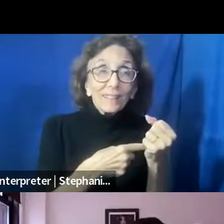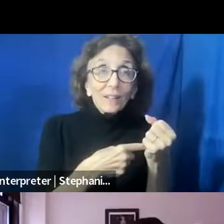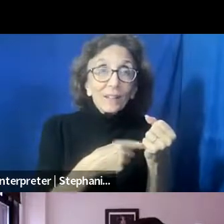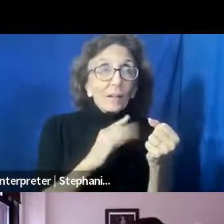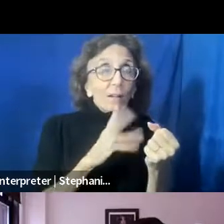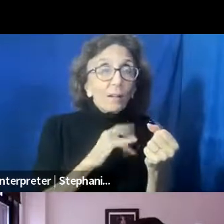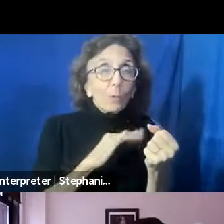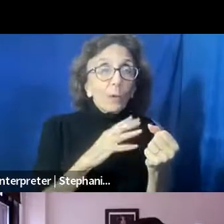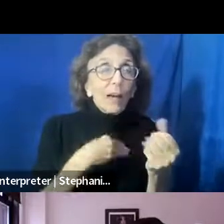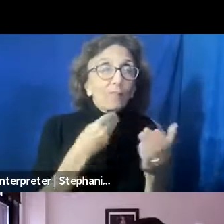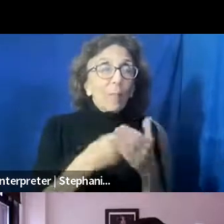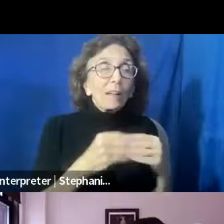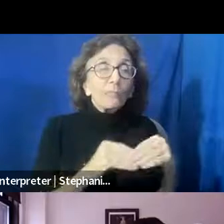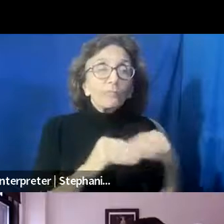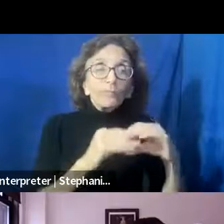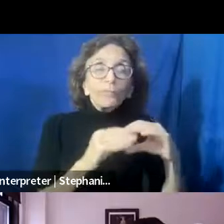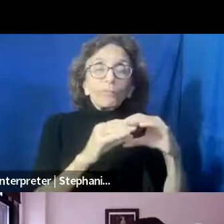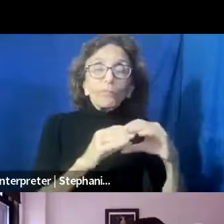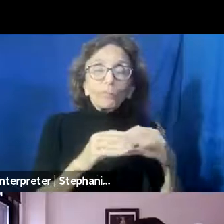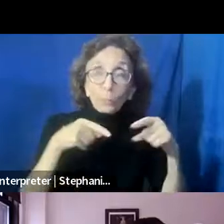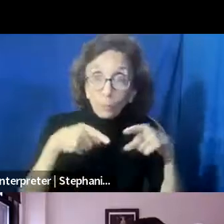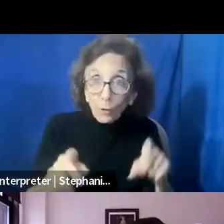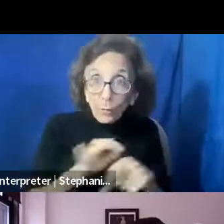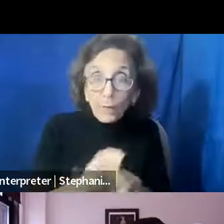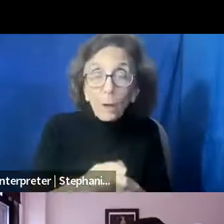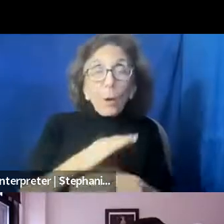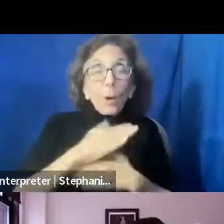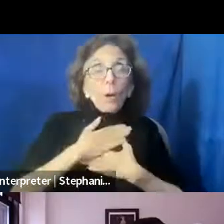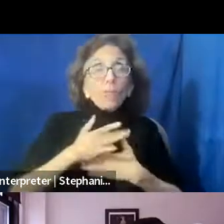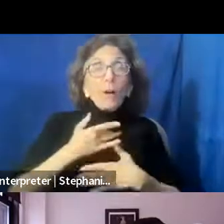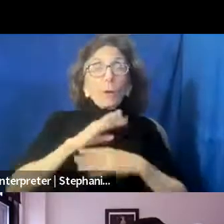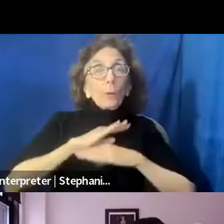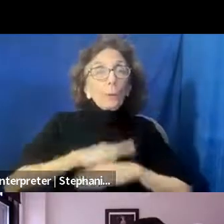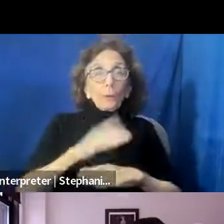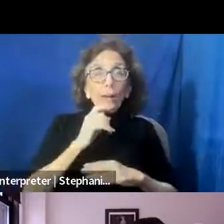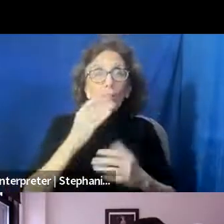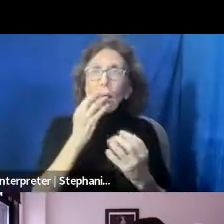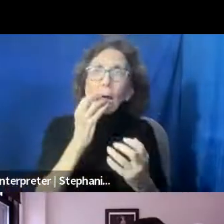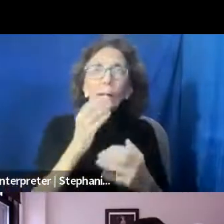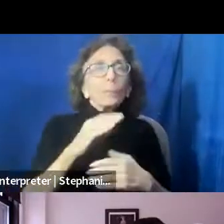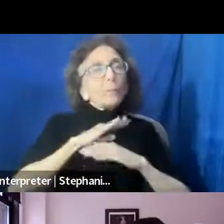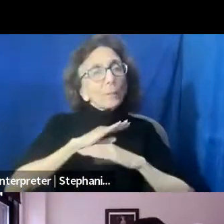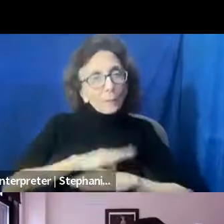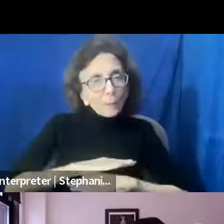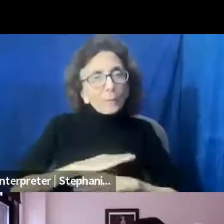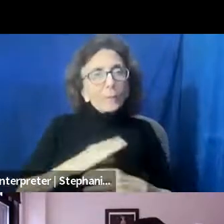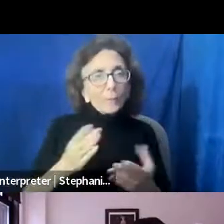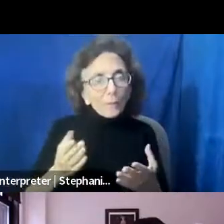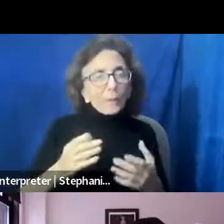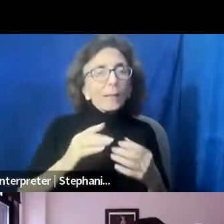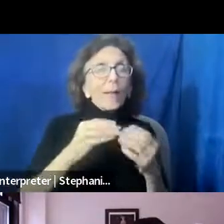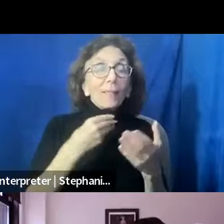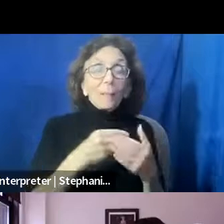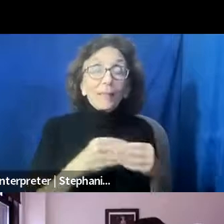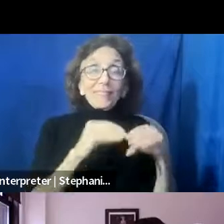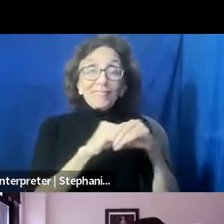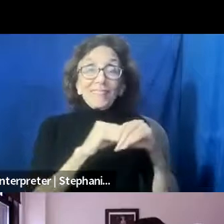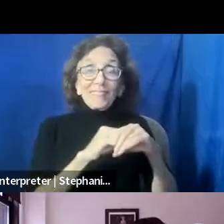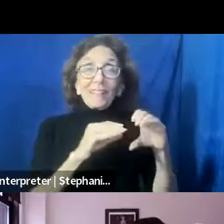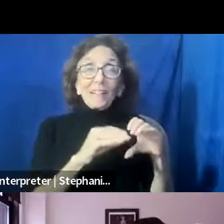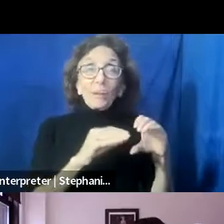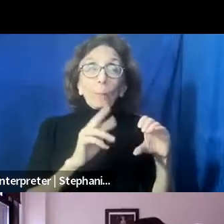reserve during a pandemic is a big relief, but it's also created an ability for